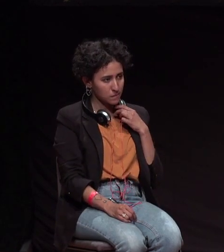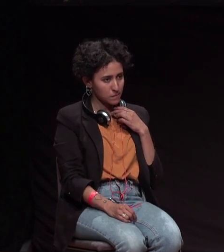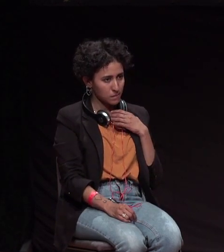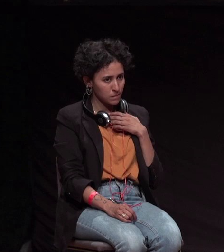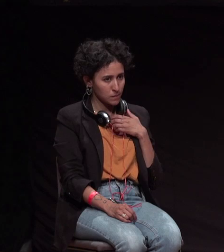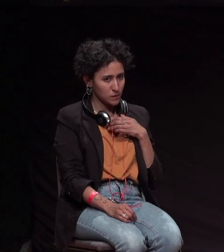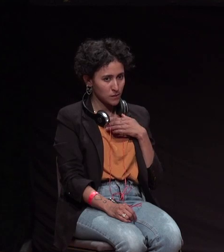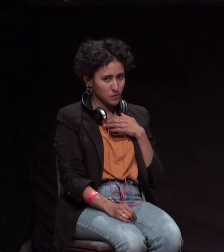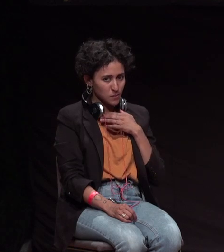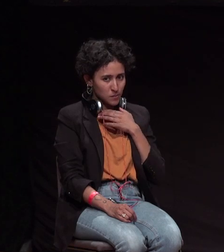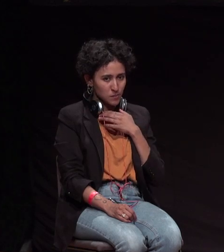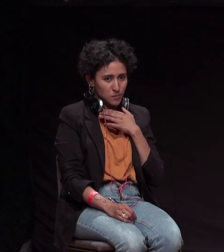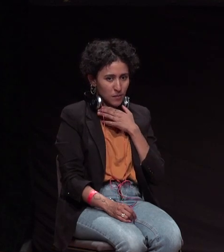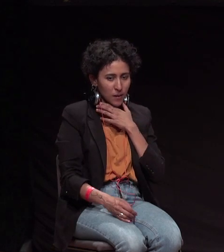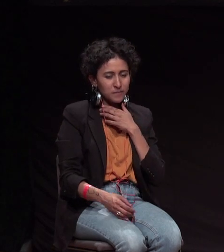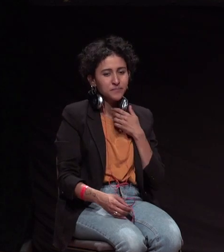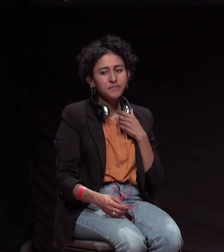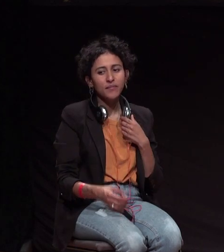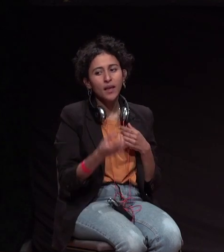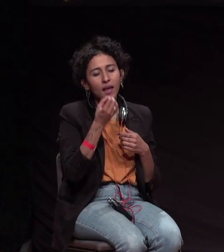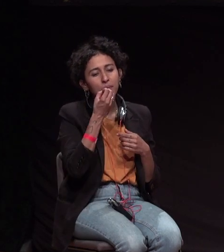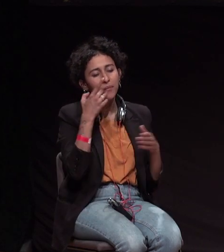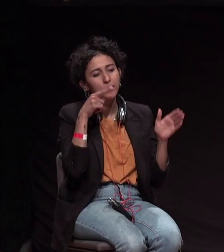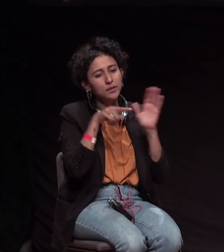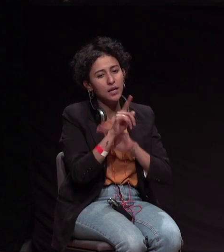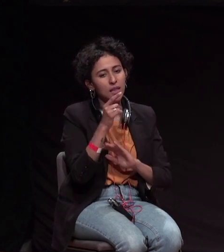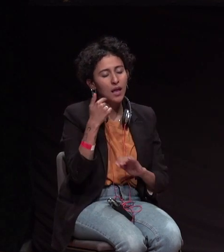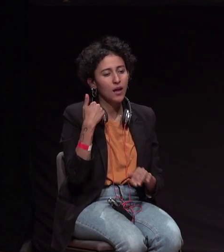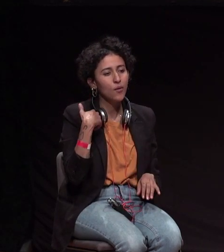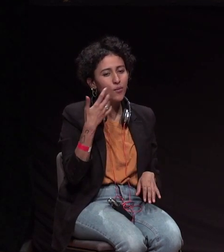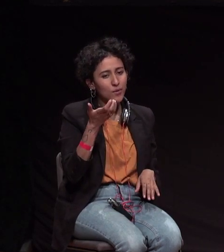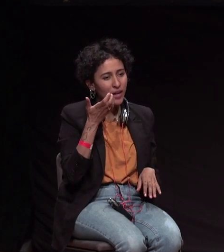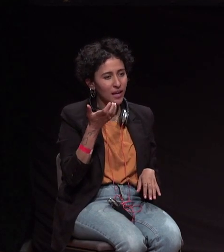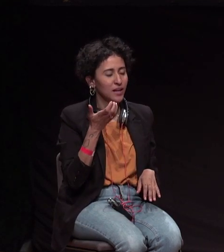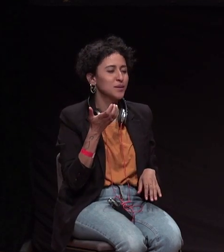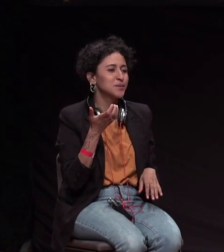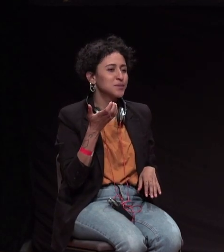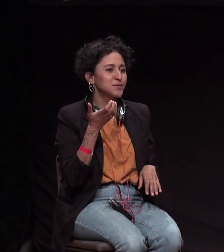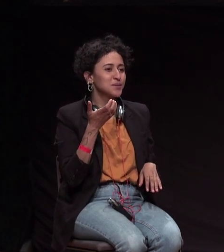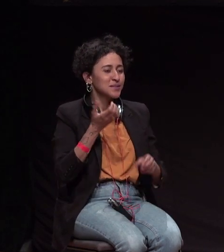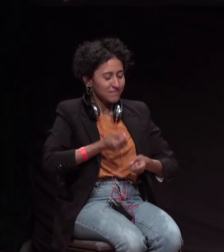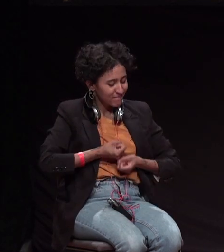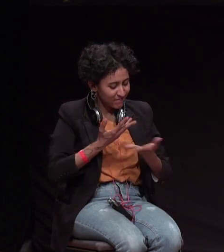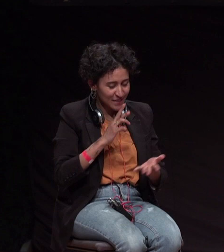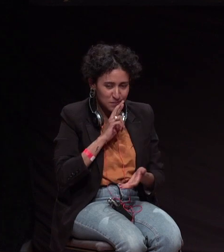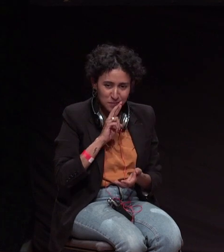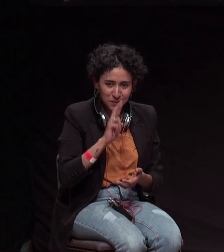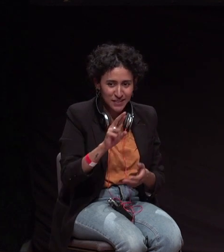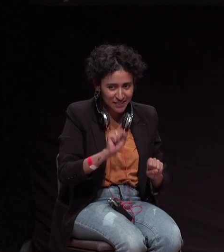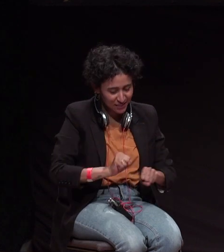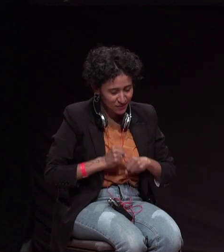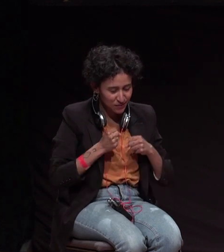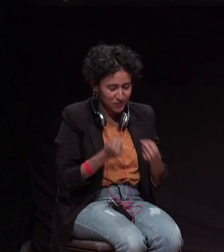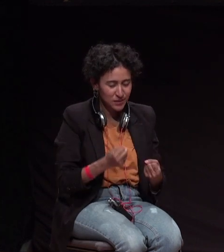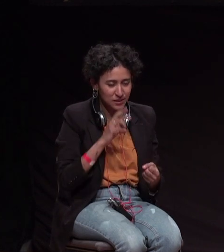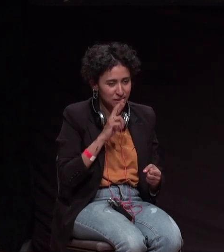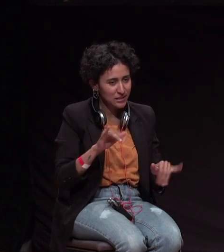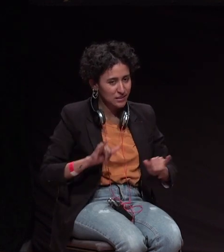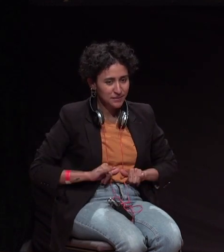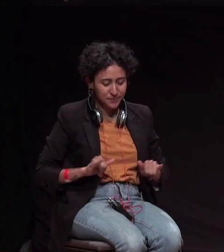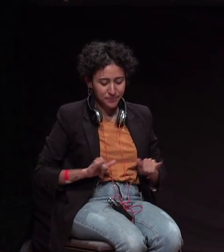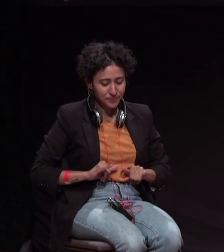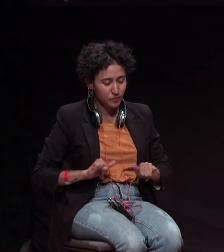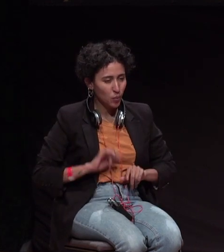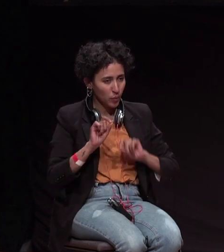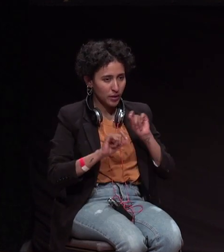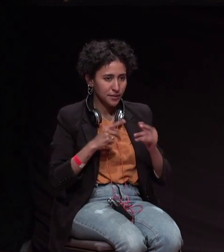That's a really good question, and I'm going to do my best to answer it because there's so much to the anti-gentrification struggles going on